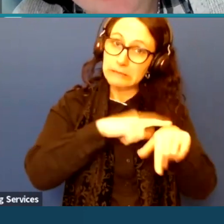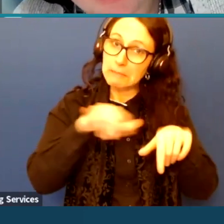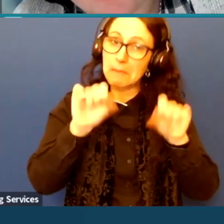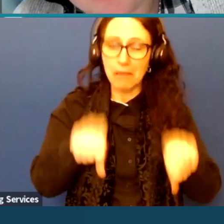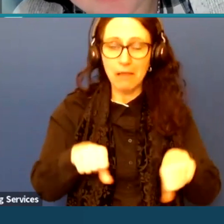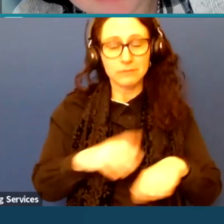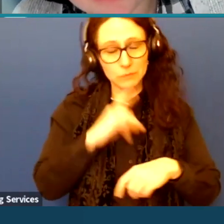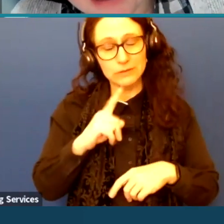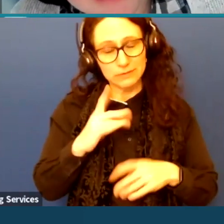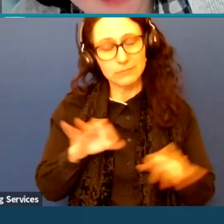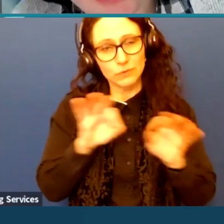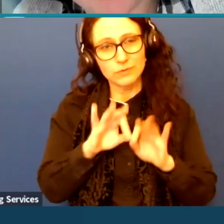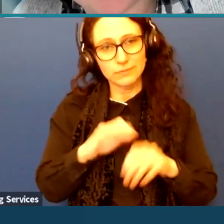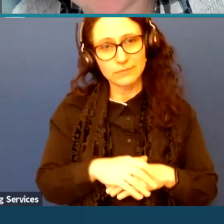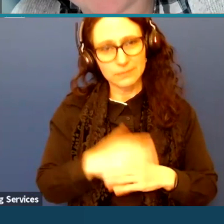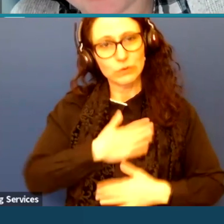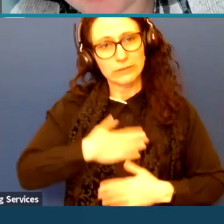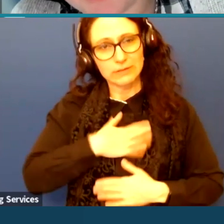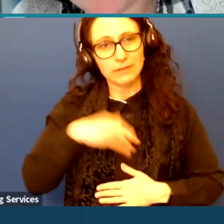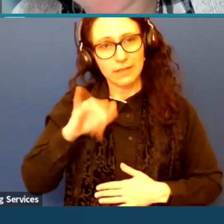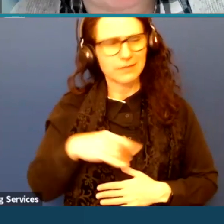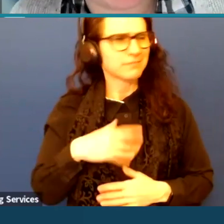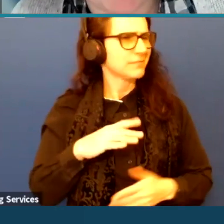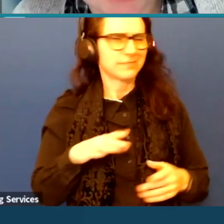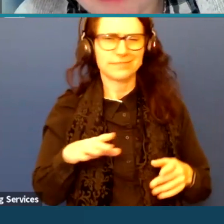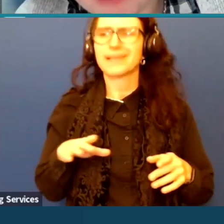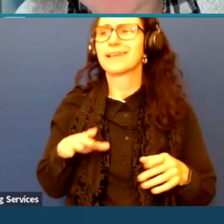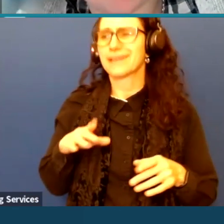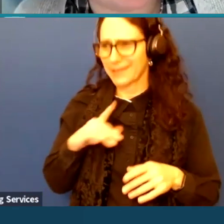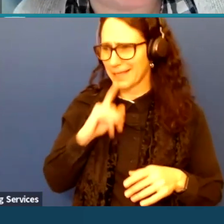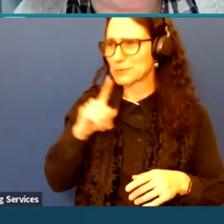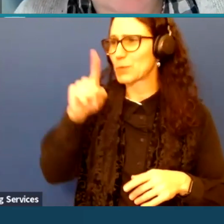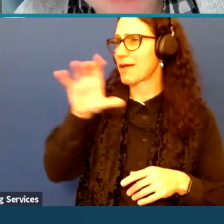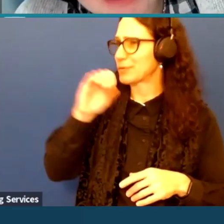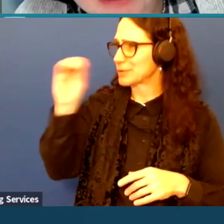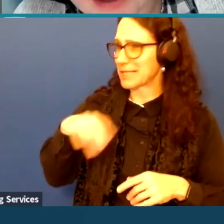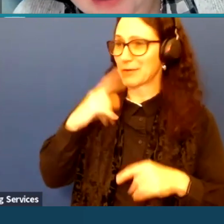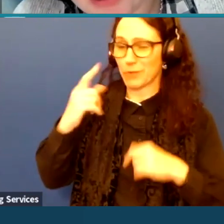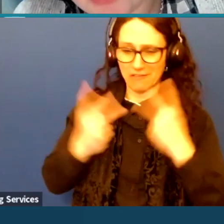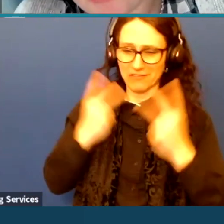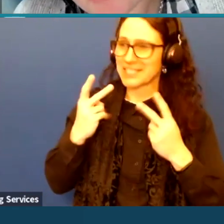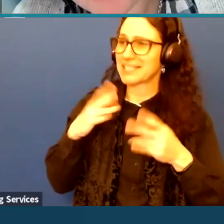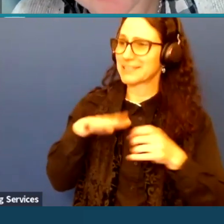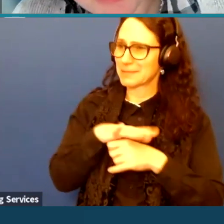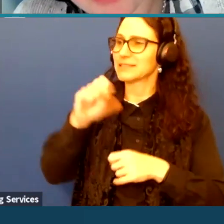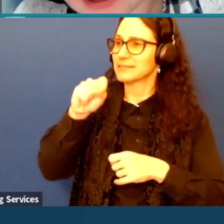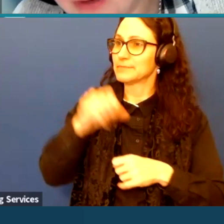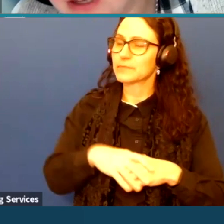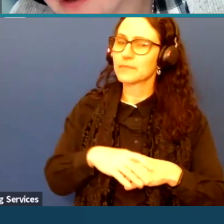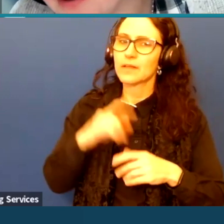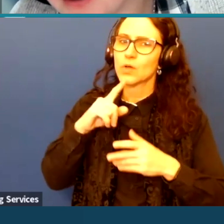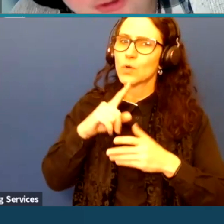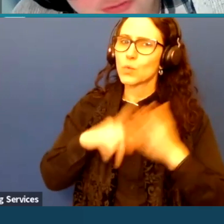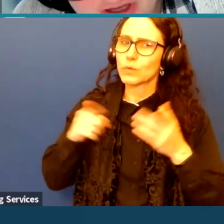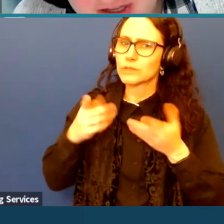Absolutely. I would absolutely 100% agree with you. It definitely makes a huge difference when you're visiting a space. What would you